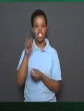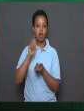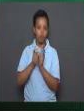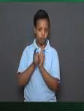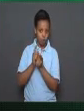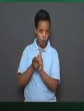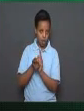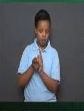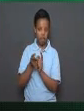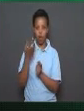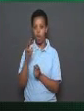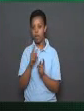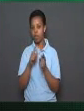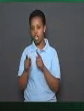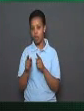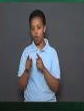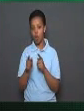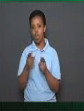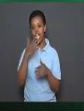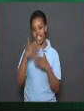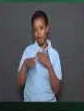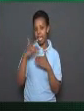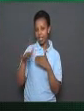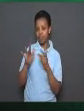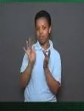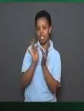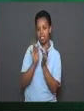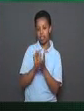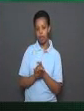intercourse, or blood-to-blood contact.